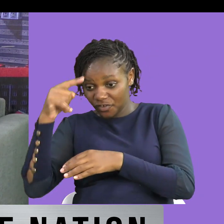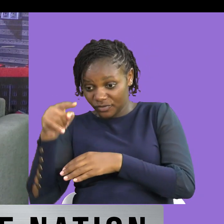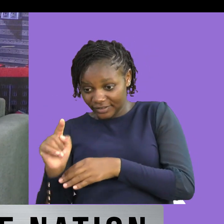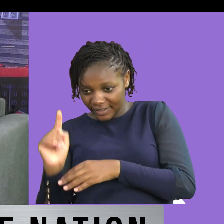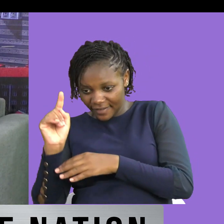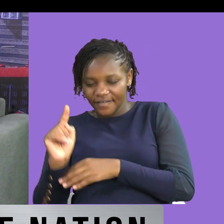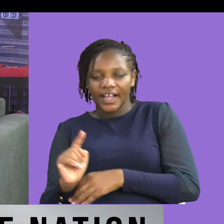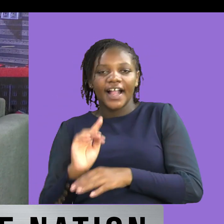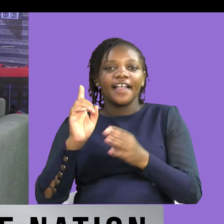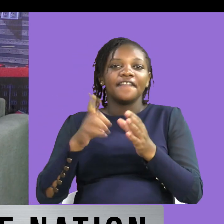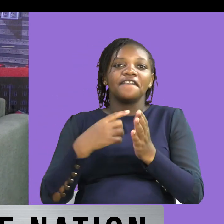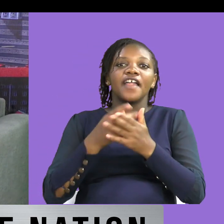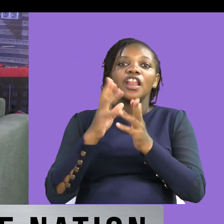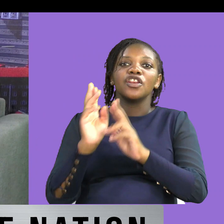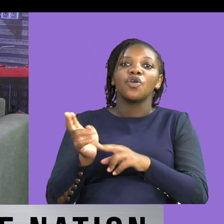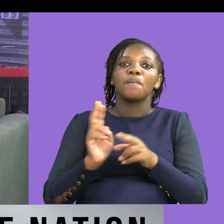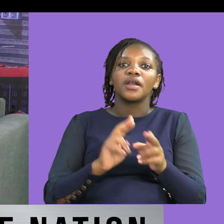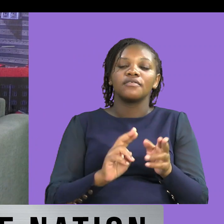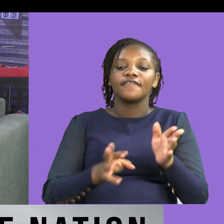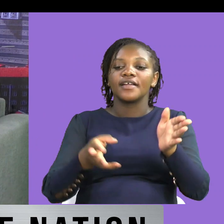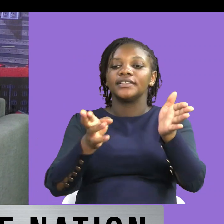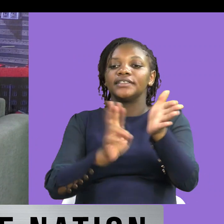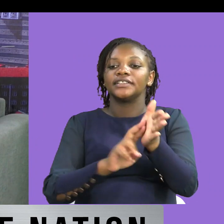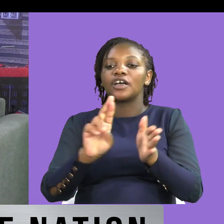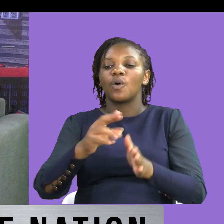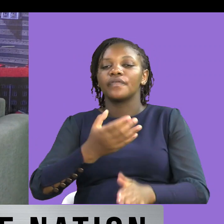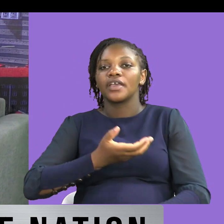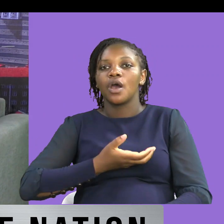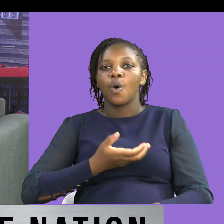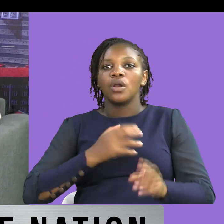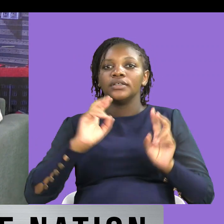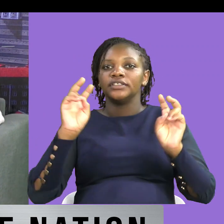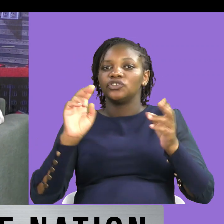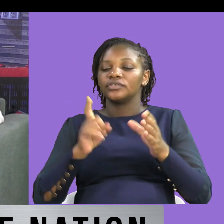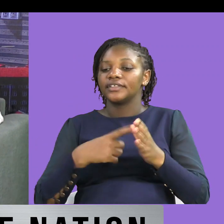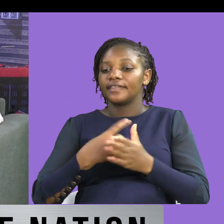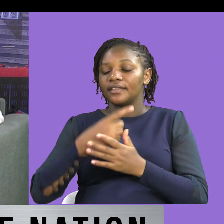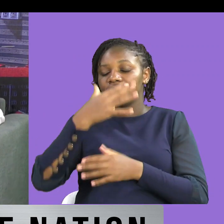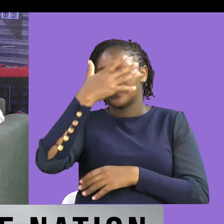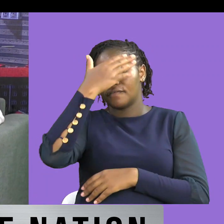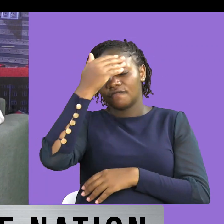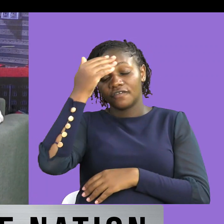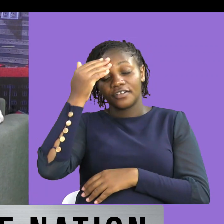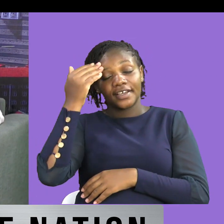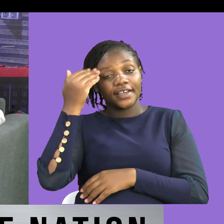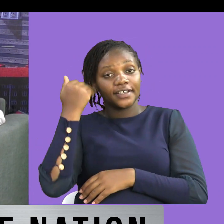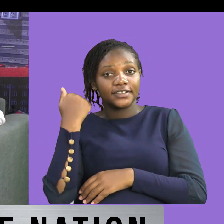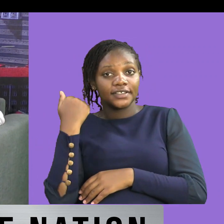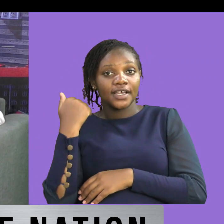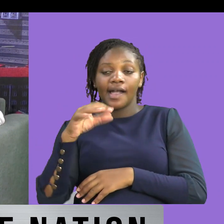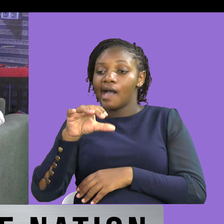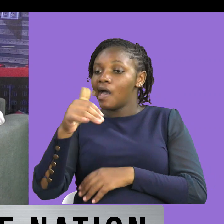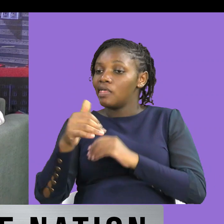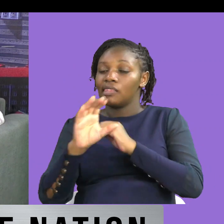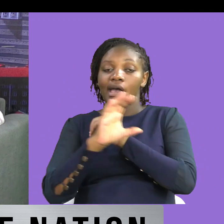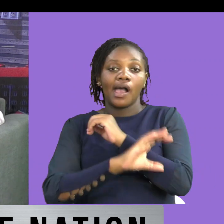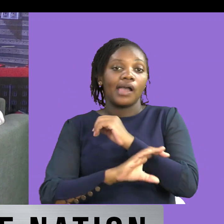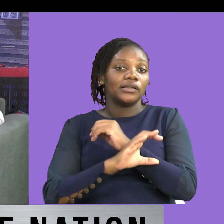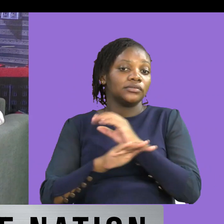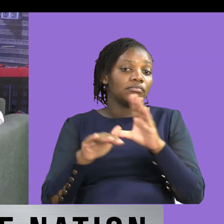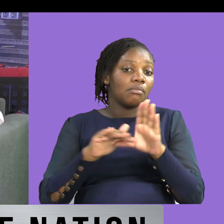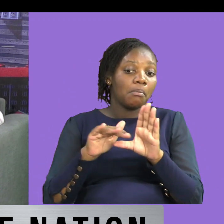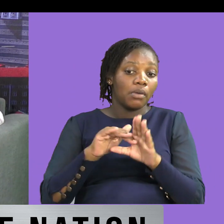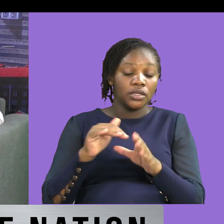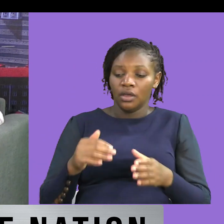So usually they will legislate on their own in their own issues, and they forget the rest of the country. People are there